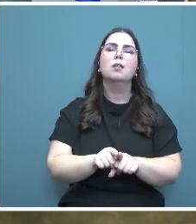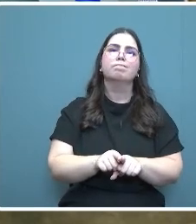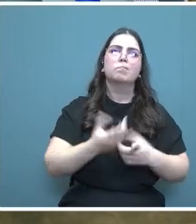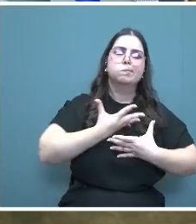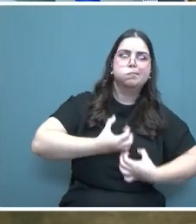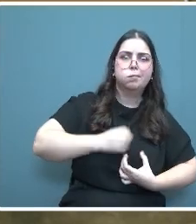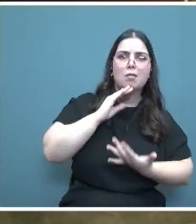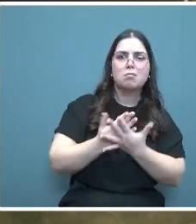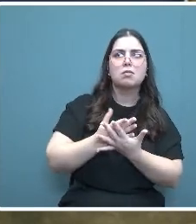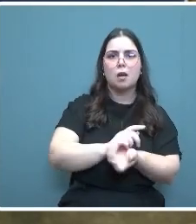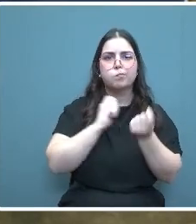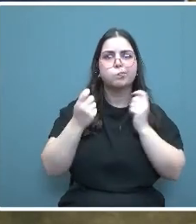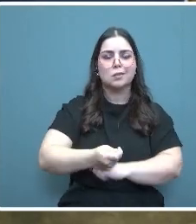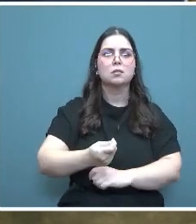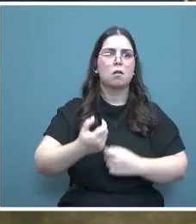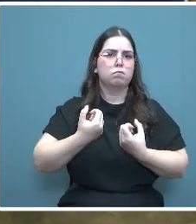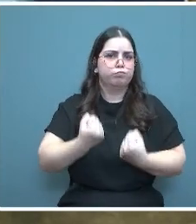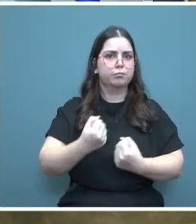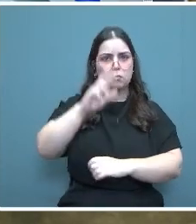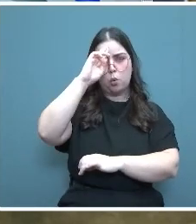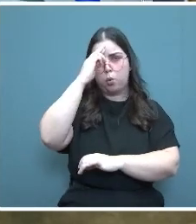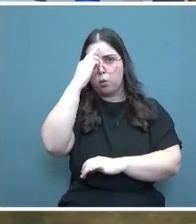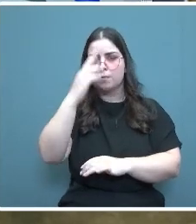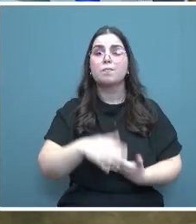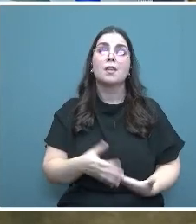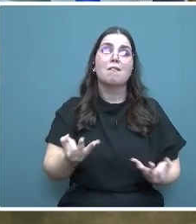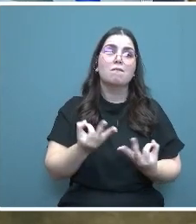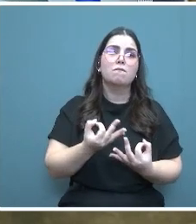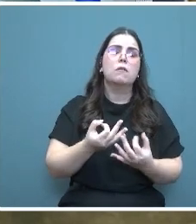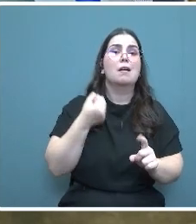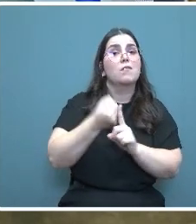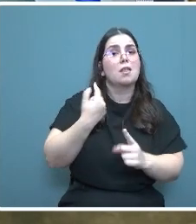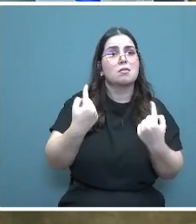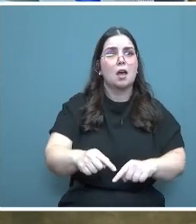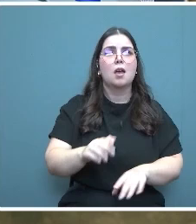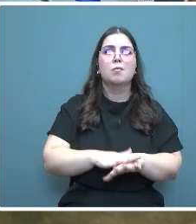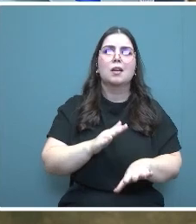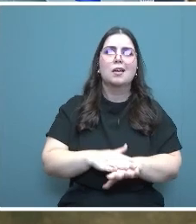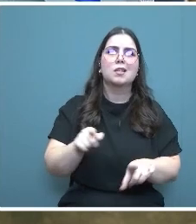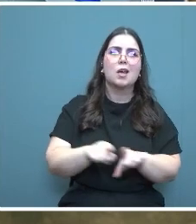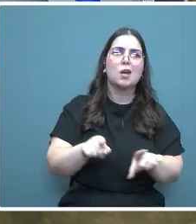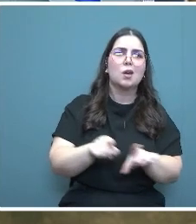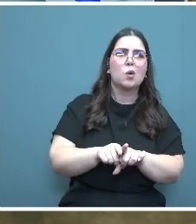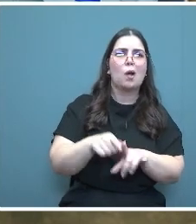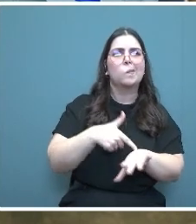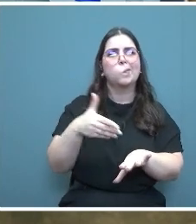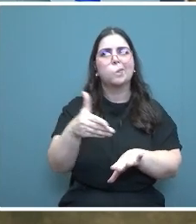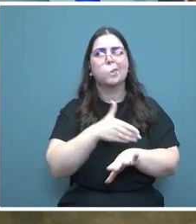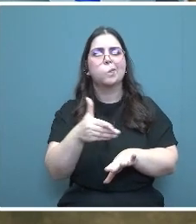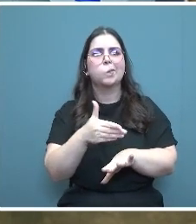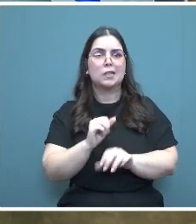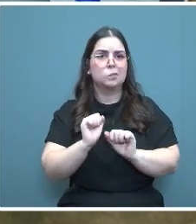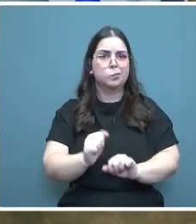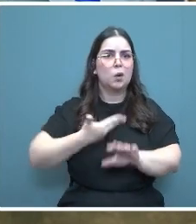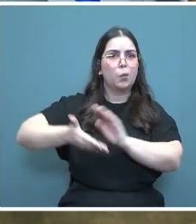strengths. Of course, it's legislative changes, because Ukraine still live based on the labor court of Soviet Union time. So now